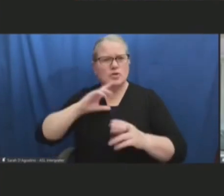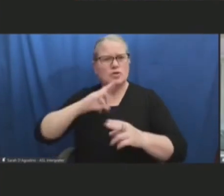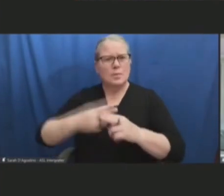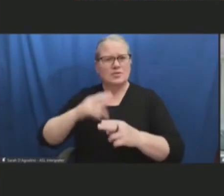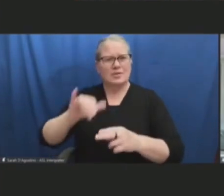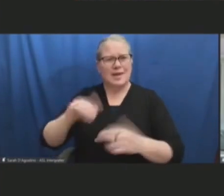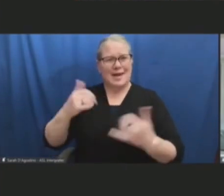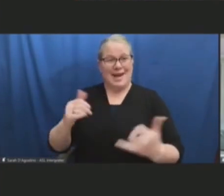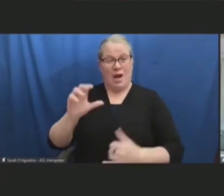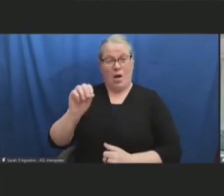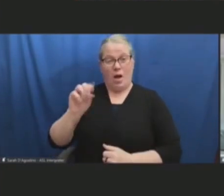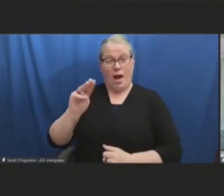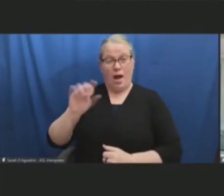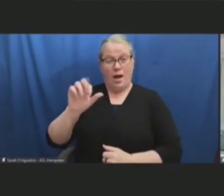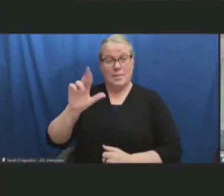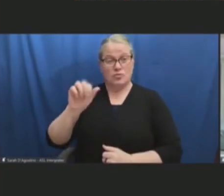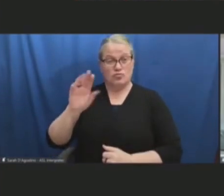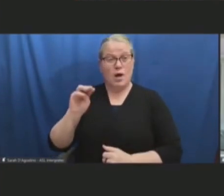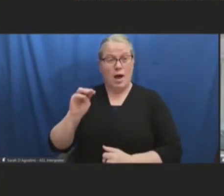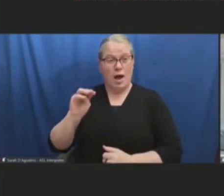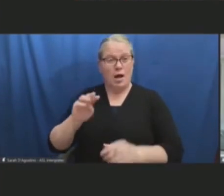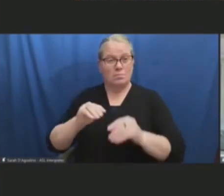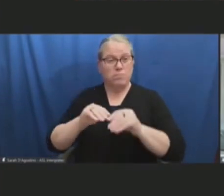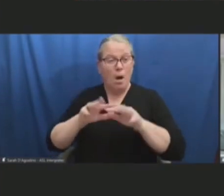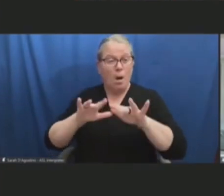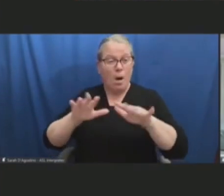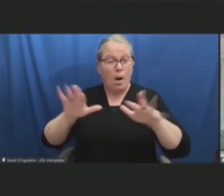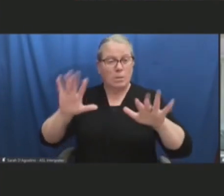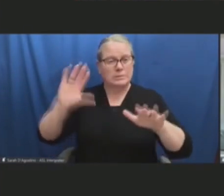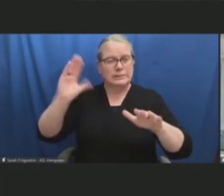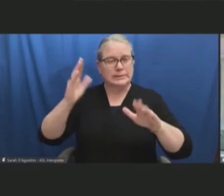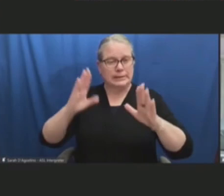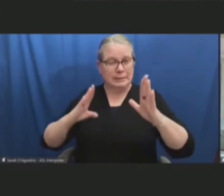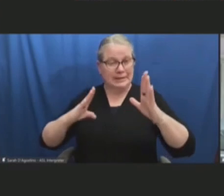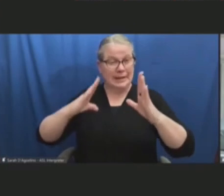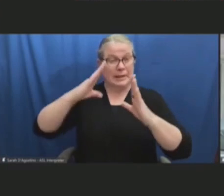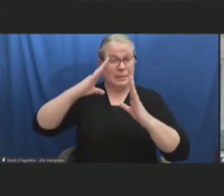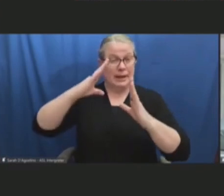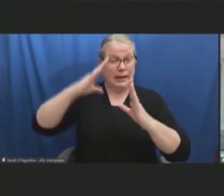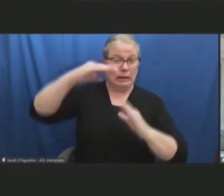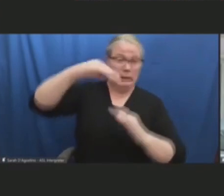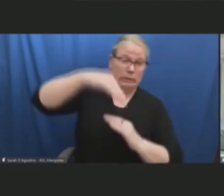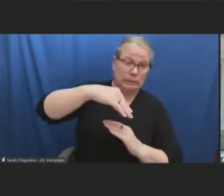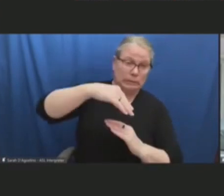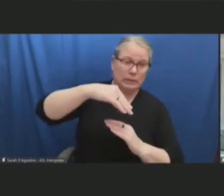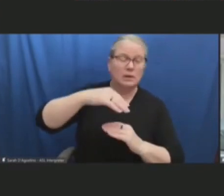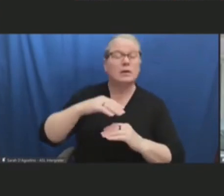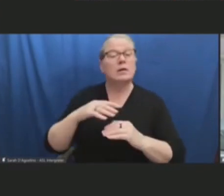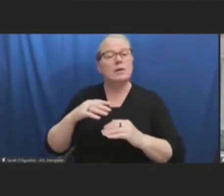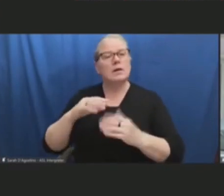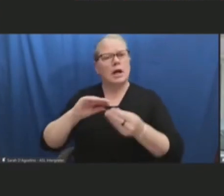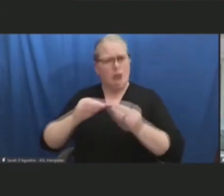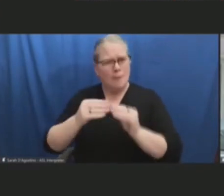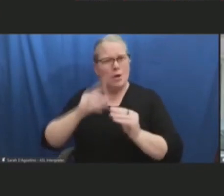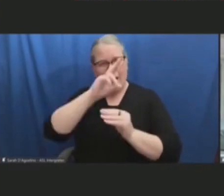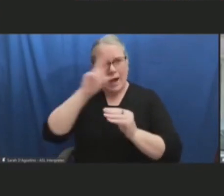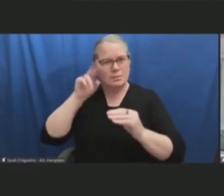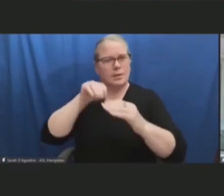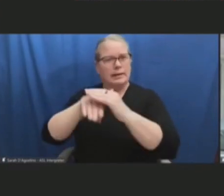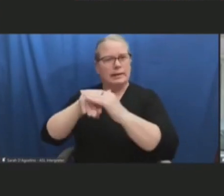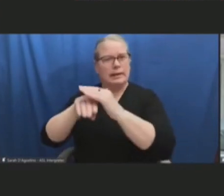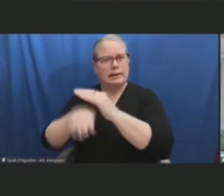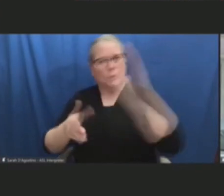in Connecticut appearing to peak. Are you bracing for another variant, or do you think that perhaps we're nearing the end of the pandemic, or at least this stage of